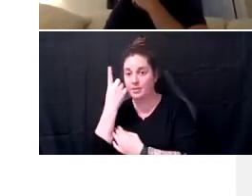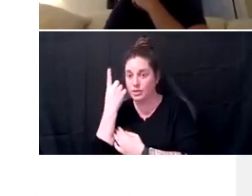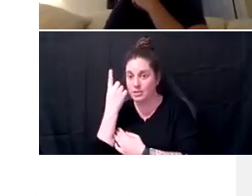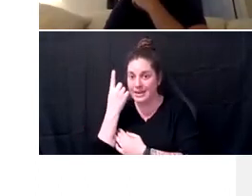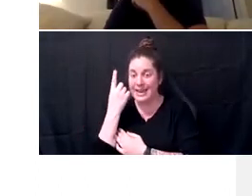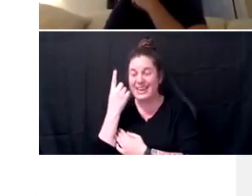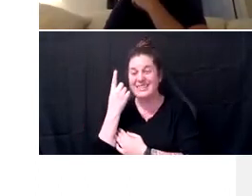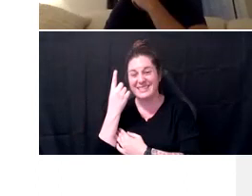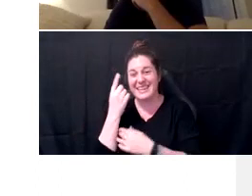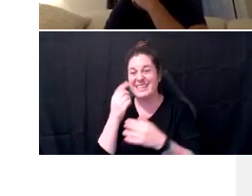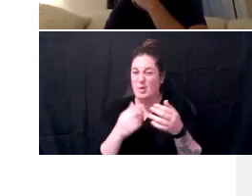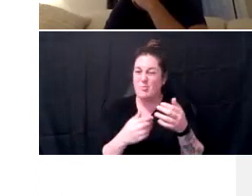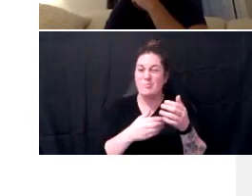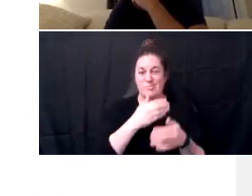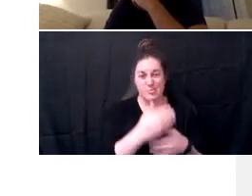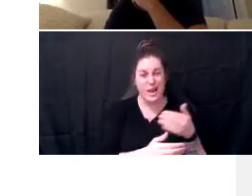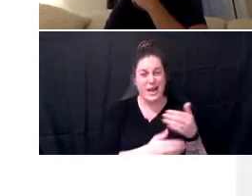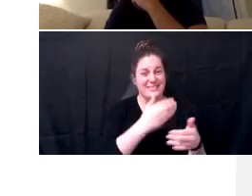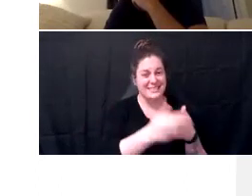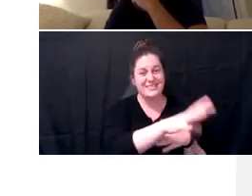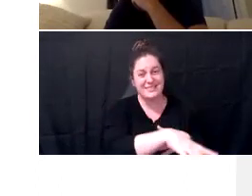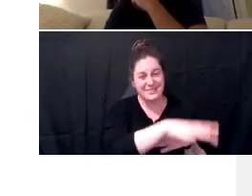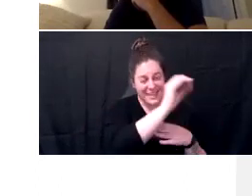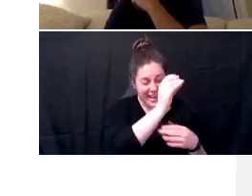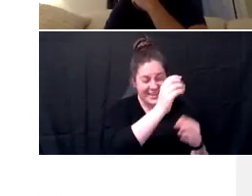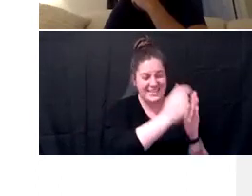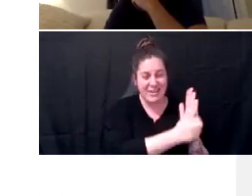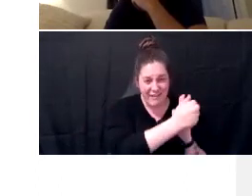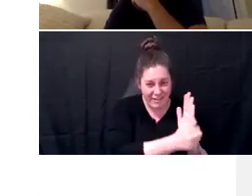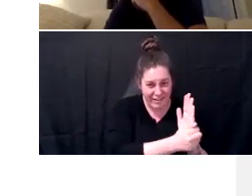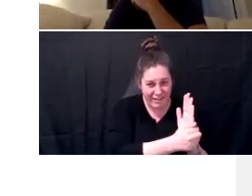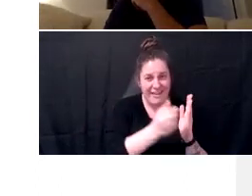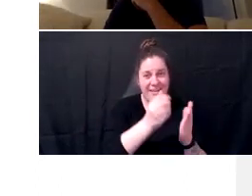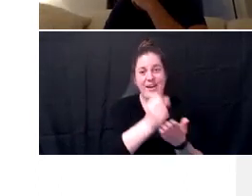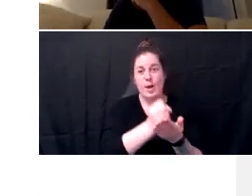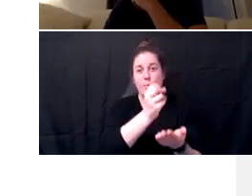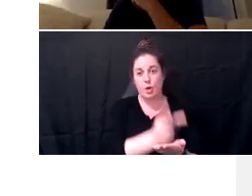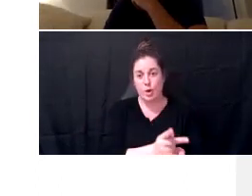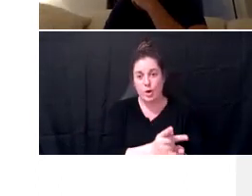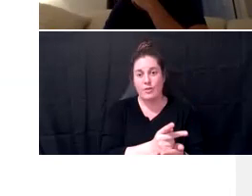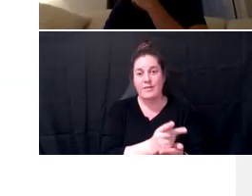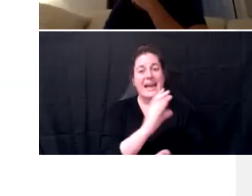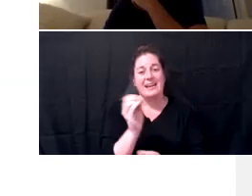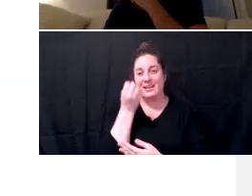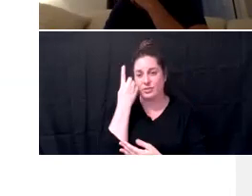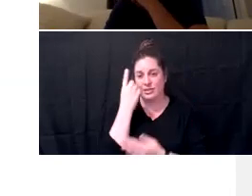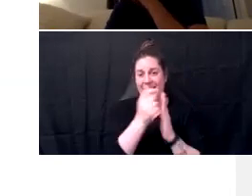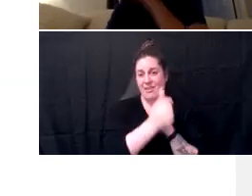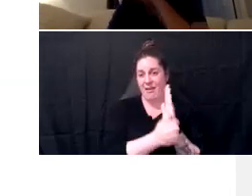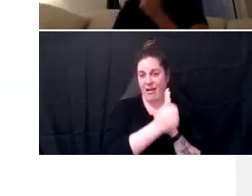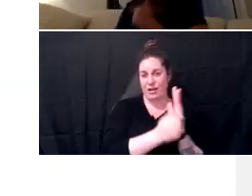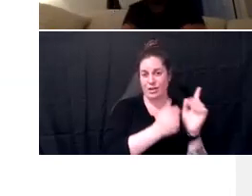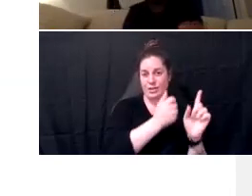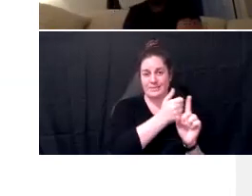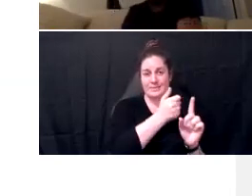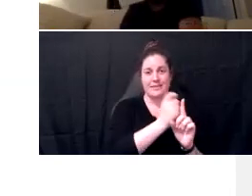a process of finding an article that's approved, and number two, these articles are not easy to read at all. So you're gonna have,